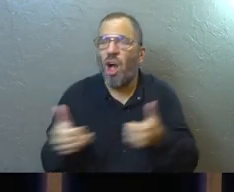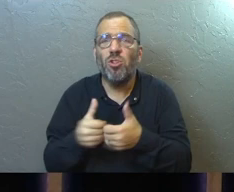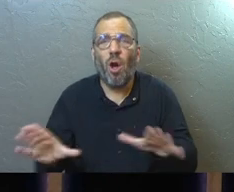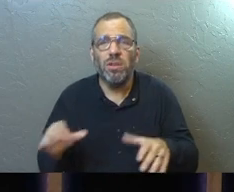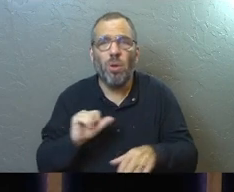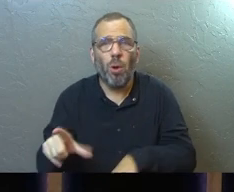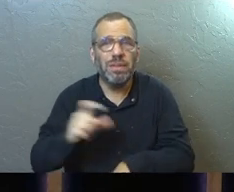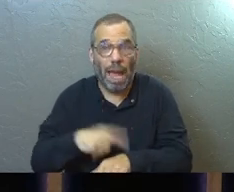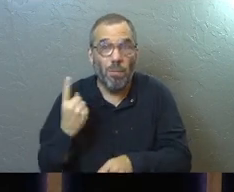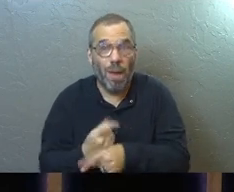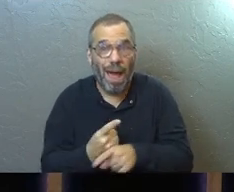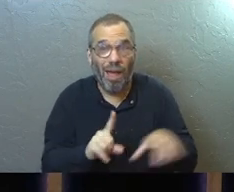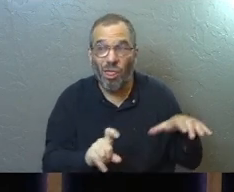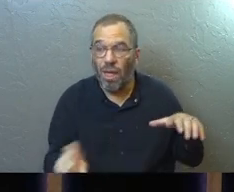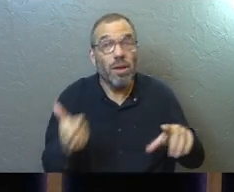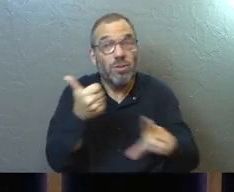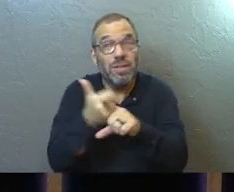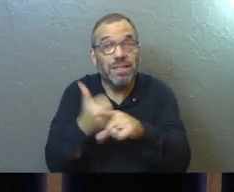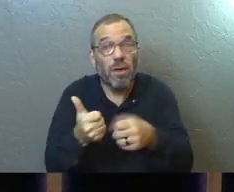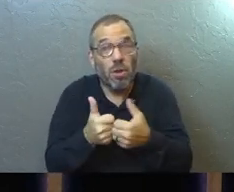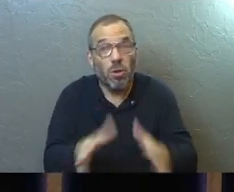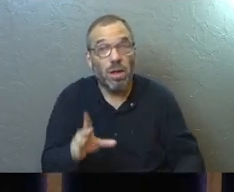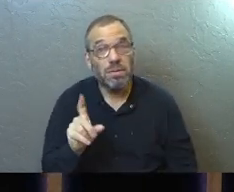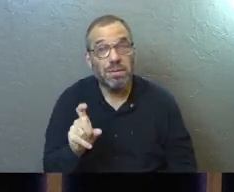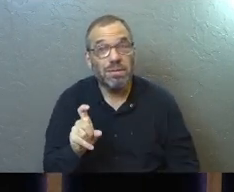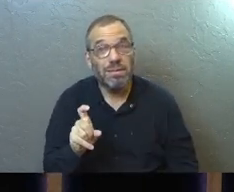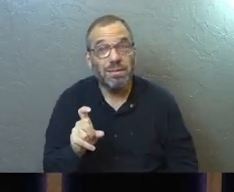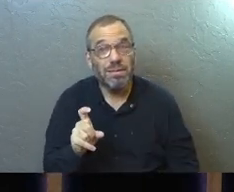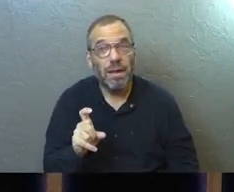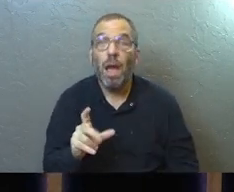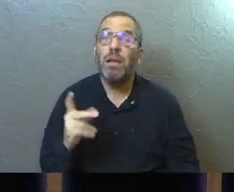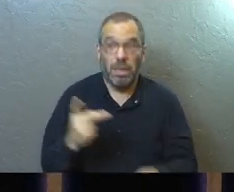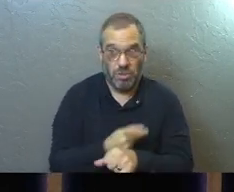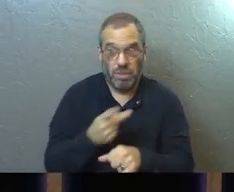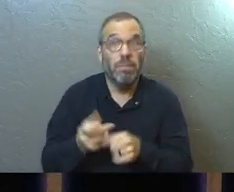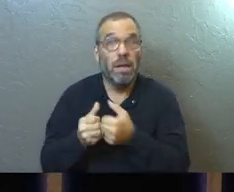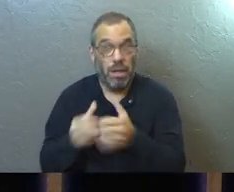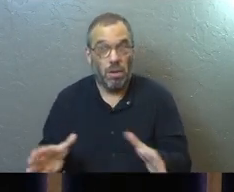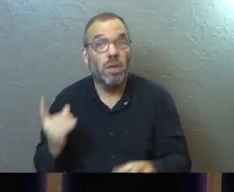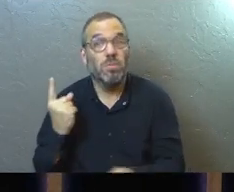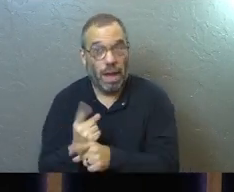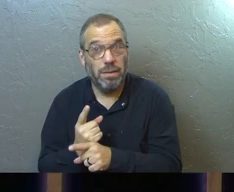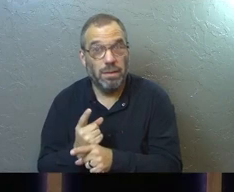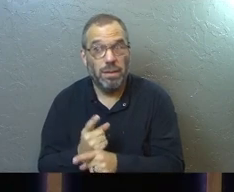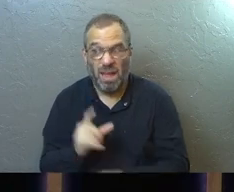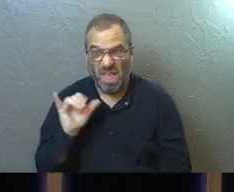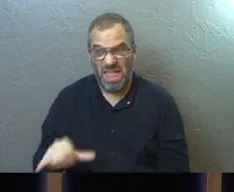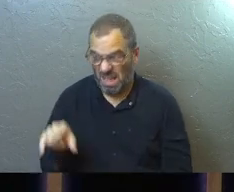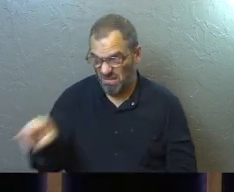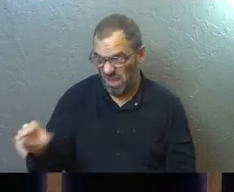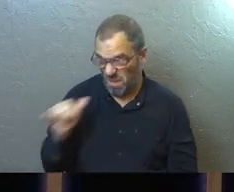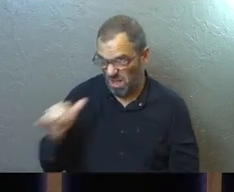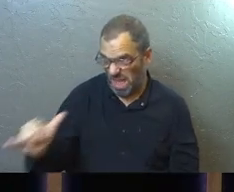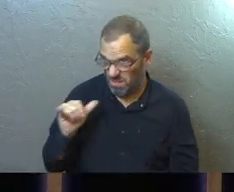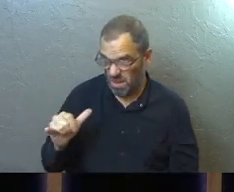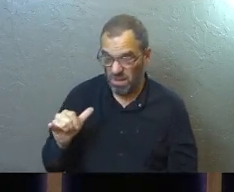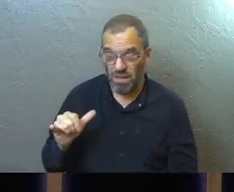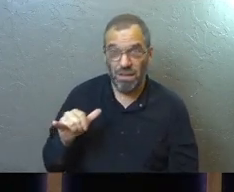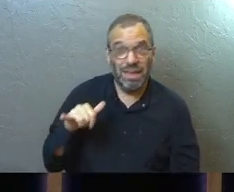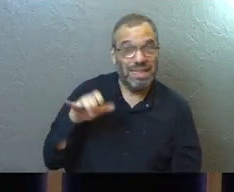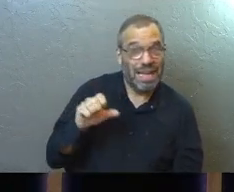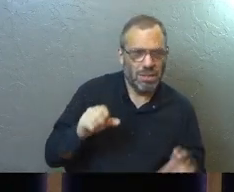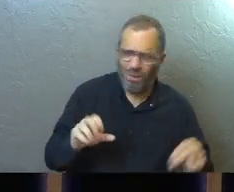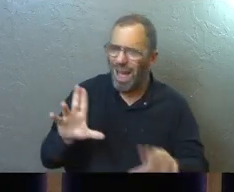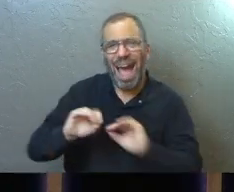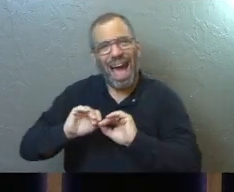time. Do you ever get yourself lost? Because sheep do. Is that one like us? Yes or no?